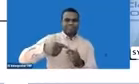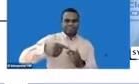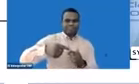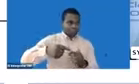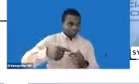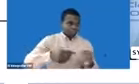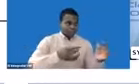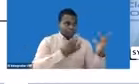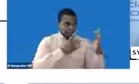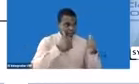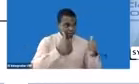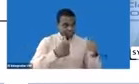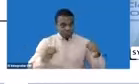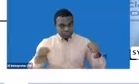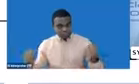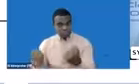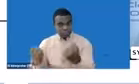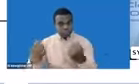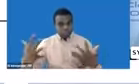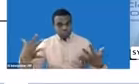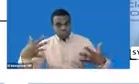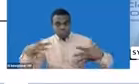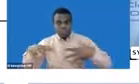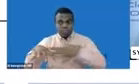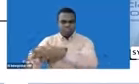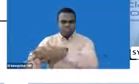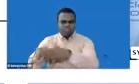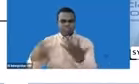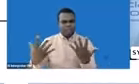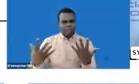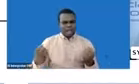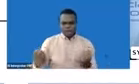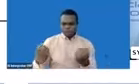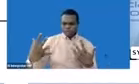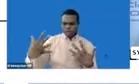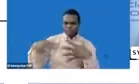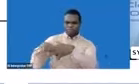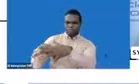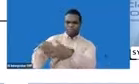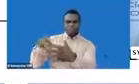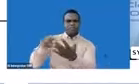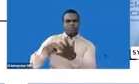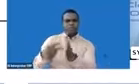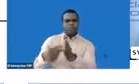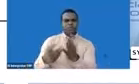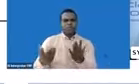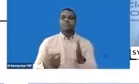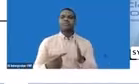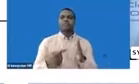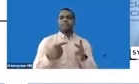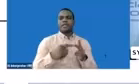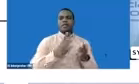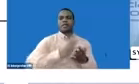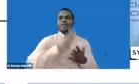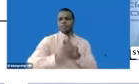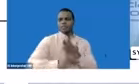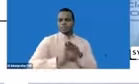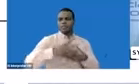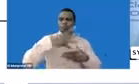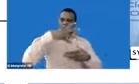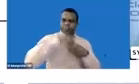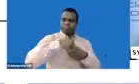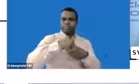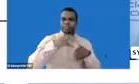gives guidance on how to actually give actionable feedback. And one last thing that is really important for